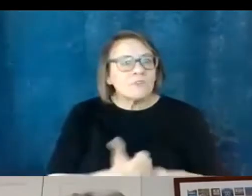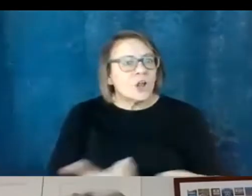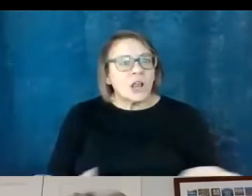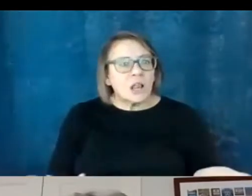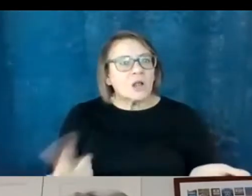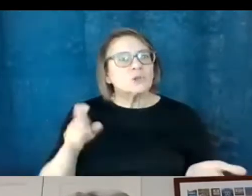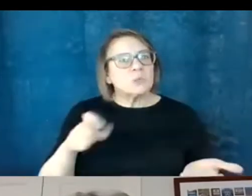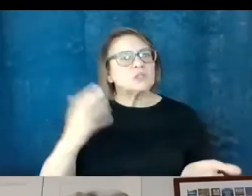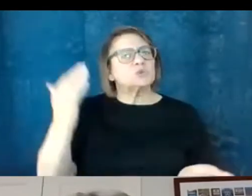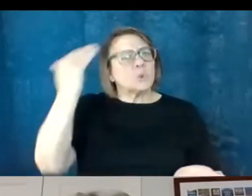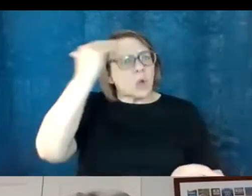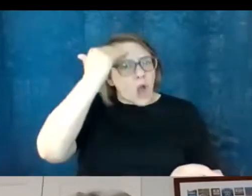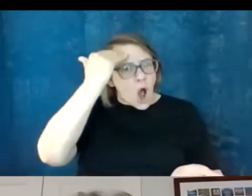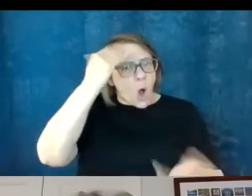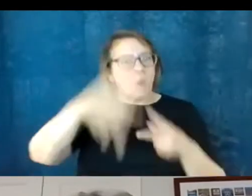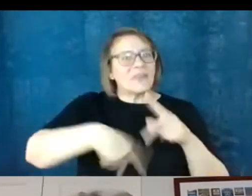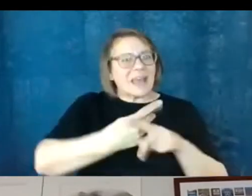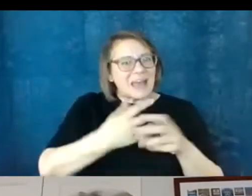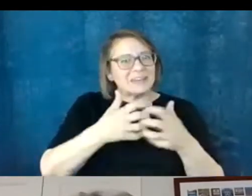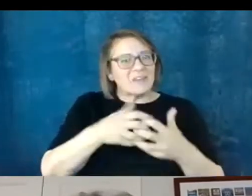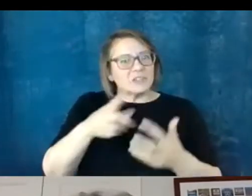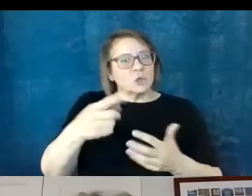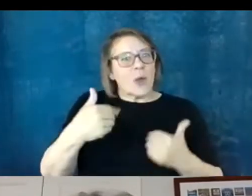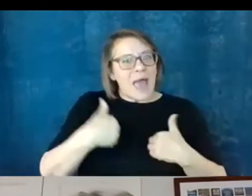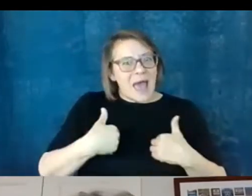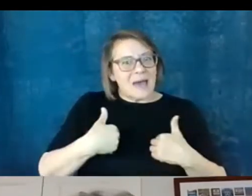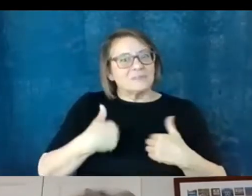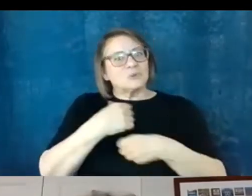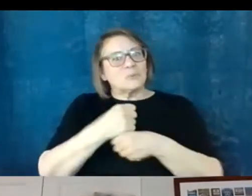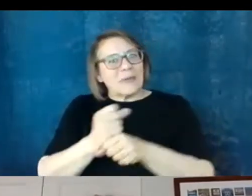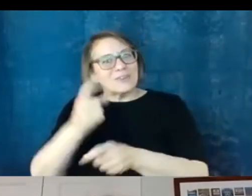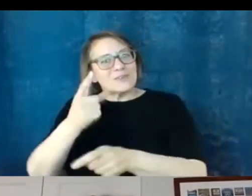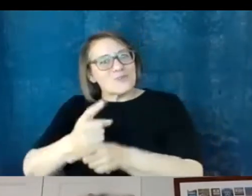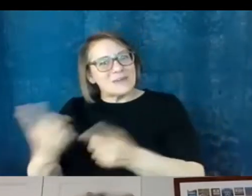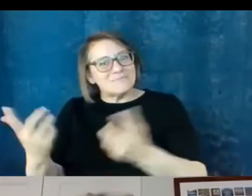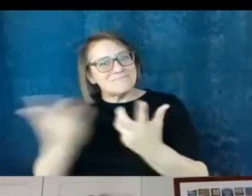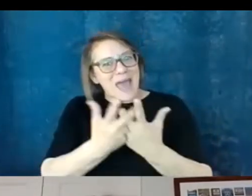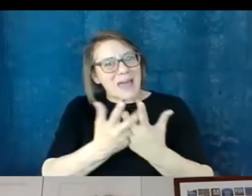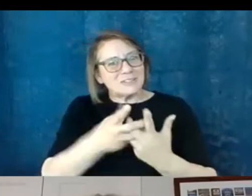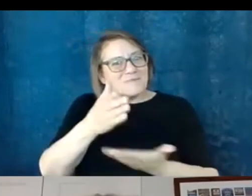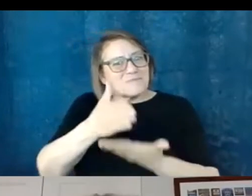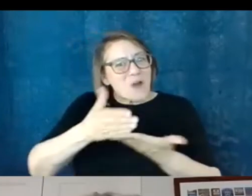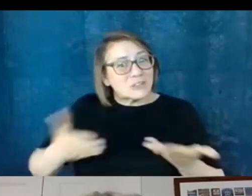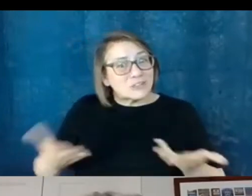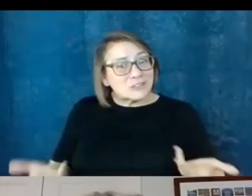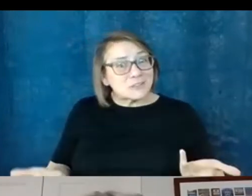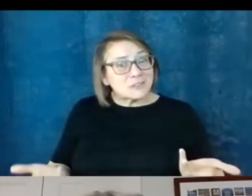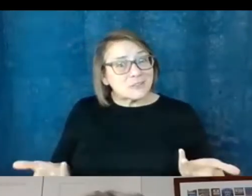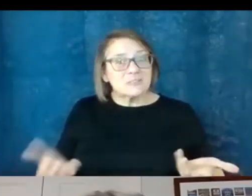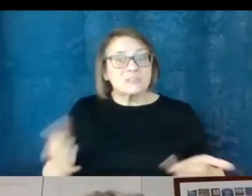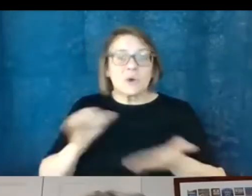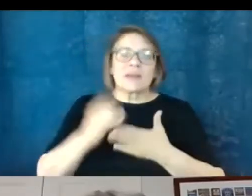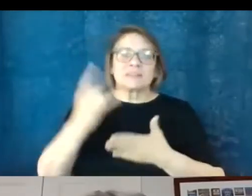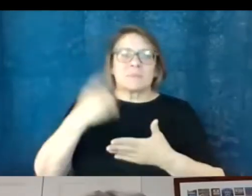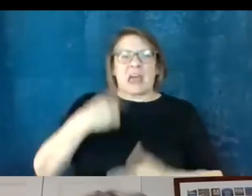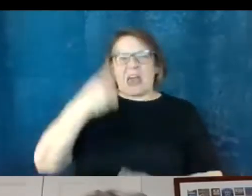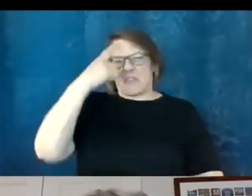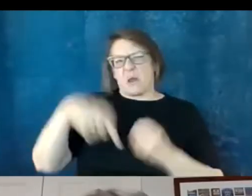need to know so that they make sure that they have the right parts. So those are just some of the things that I was thinking